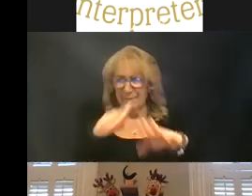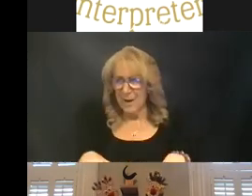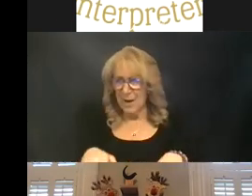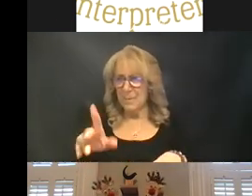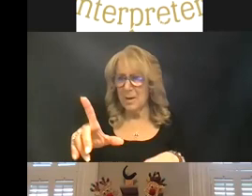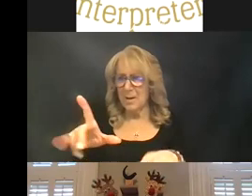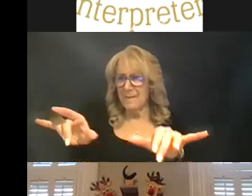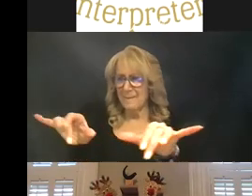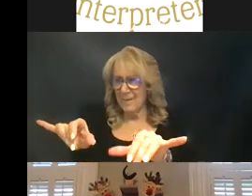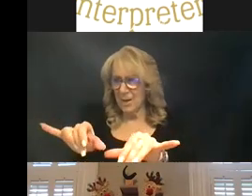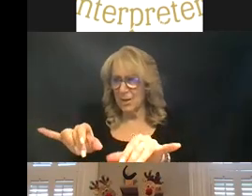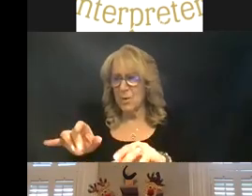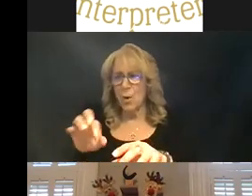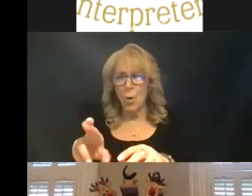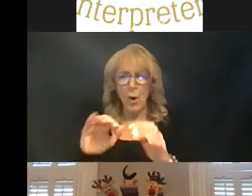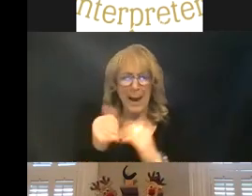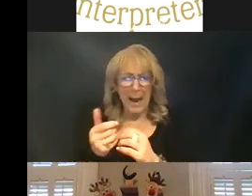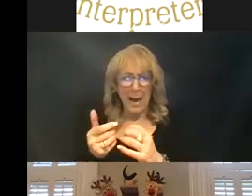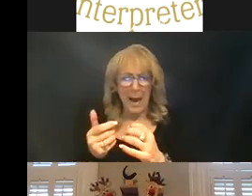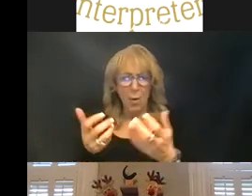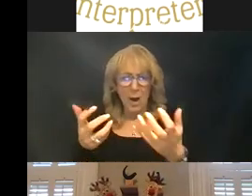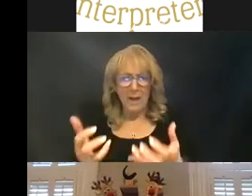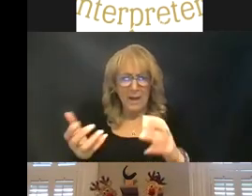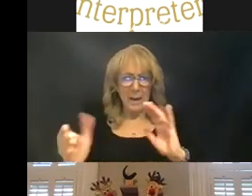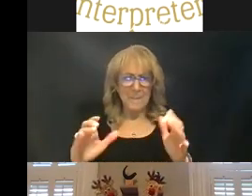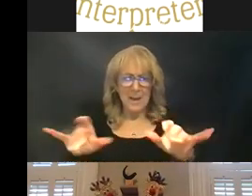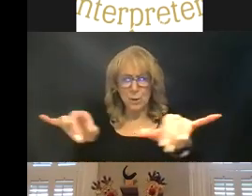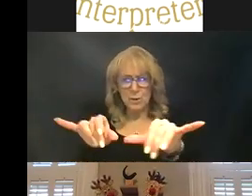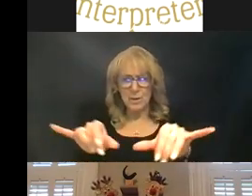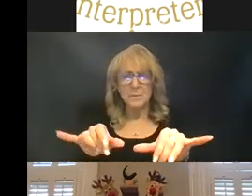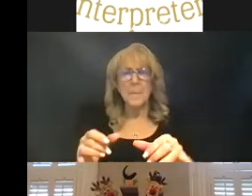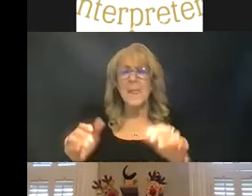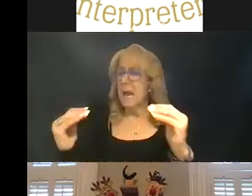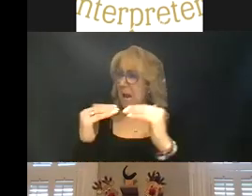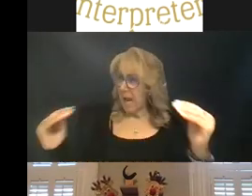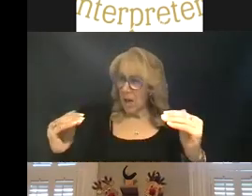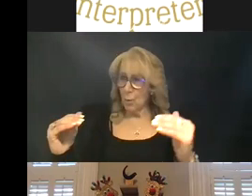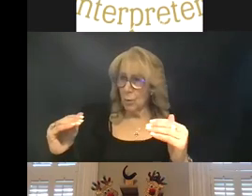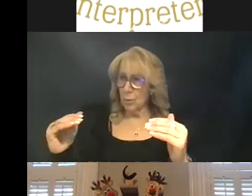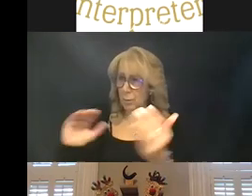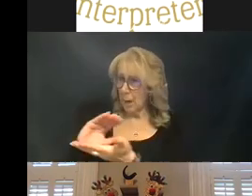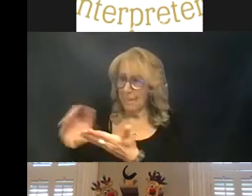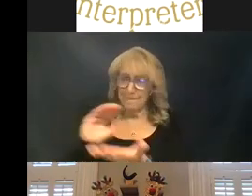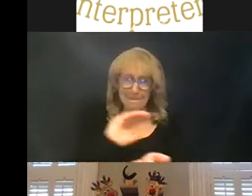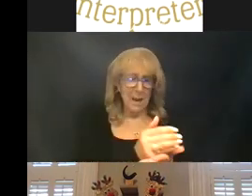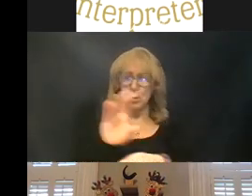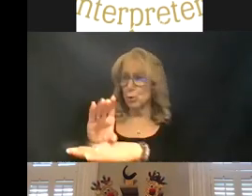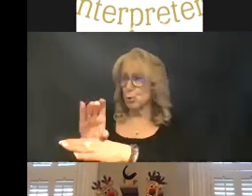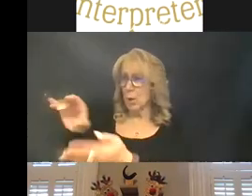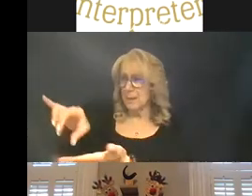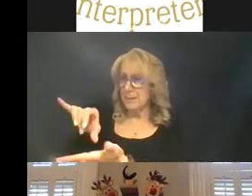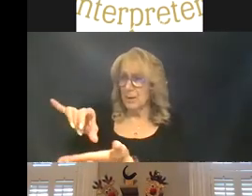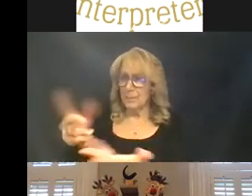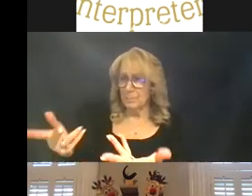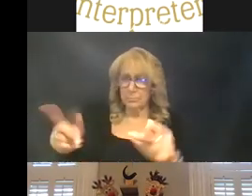size. Equal amounts of milk and chocolate syrup. Yum! Which weighs